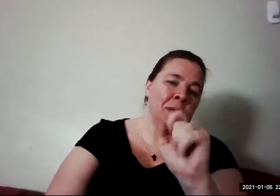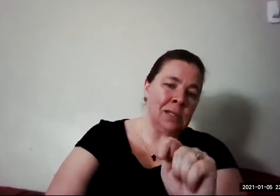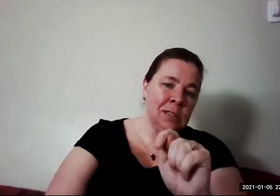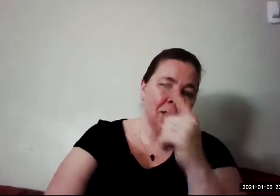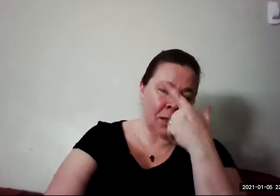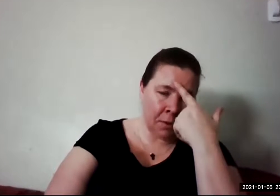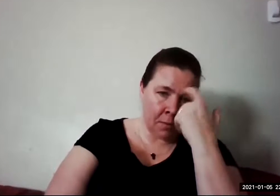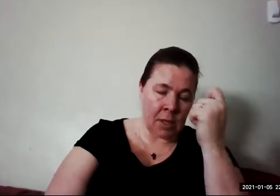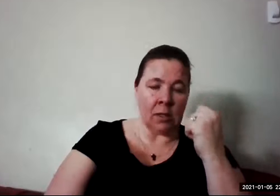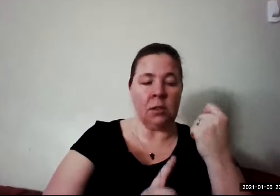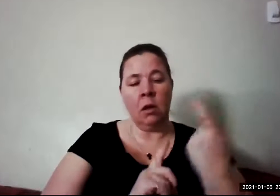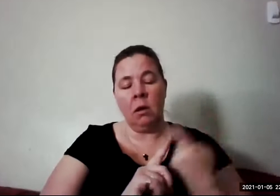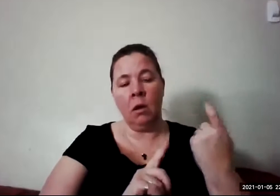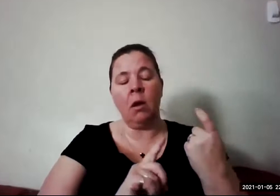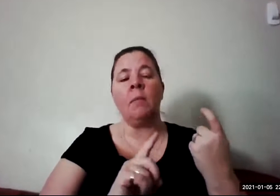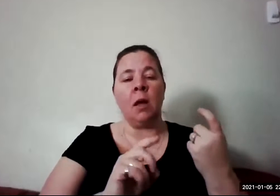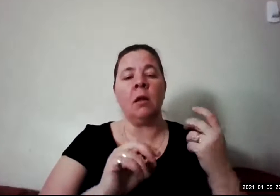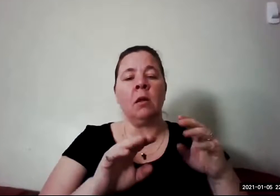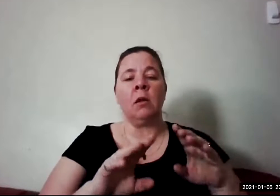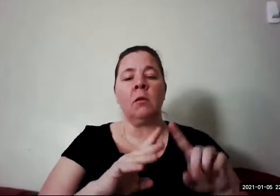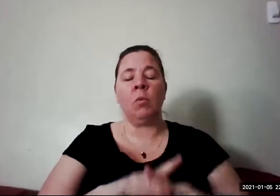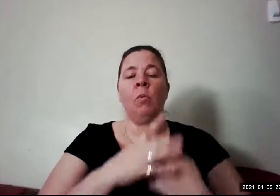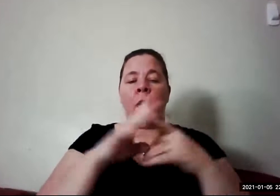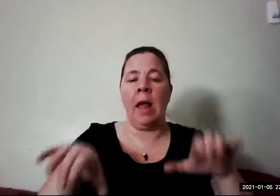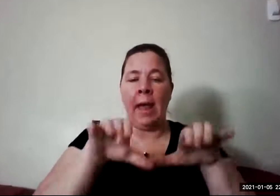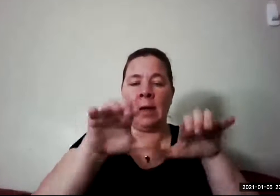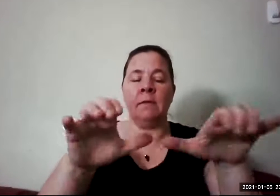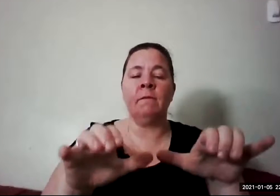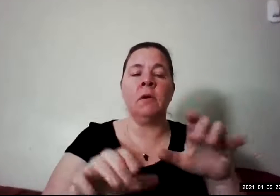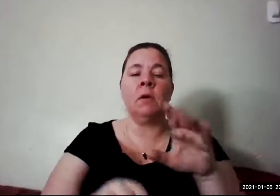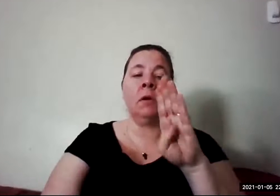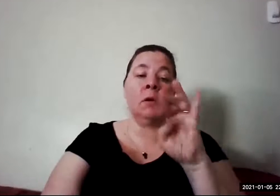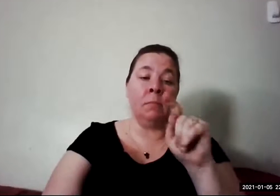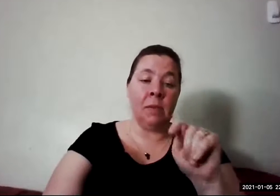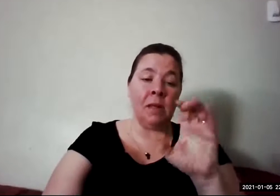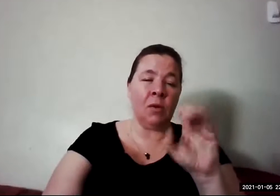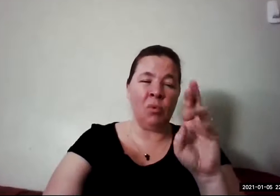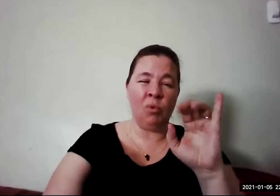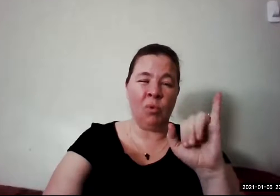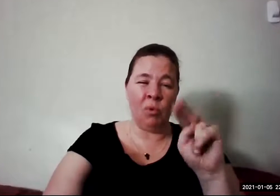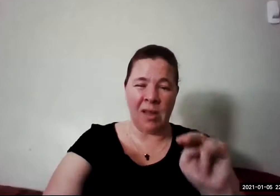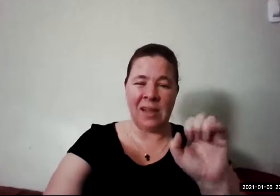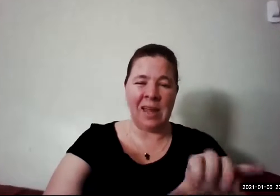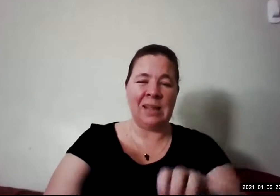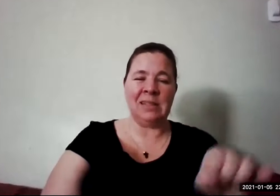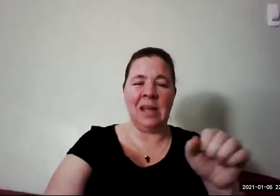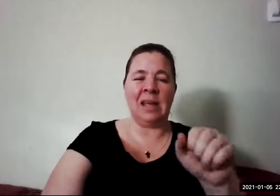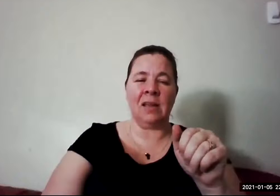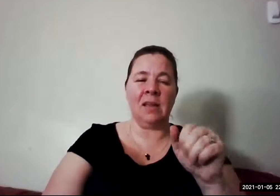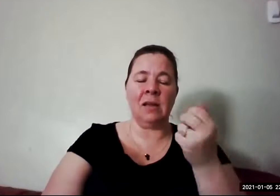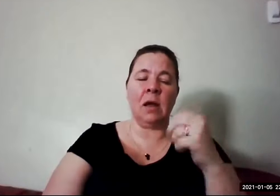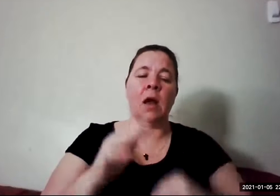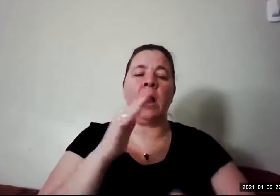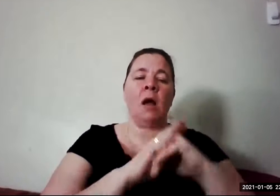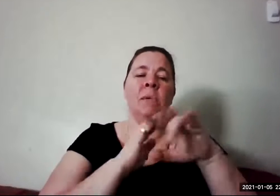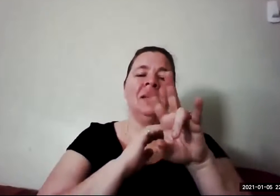activation is immediate. You have got an option to pay with Bitcoin or Ethereum, but that can take up to 72